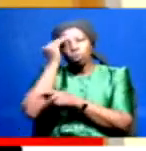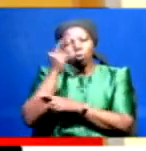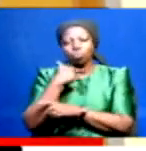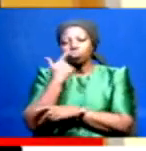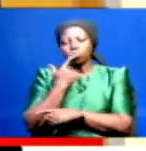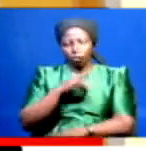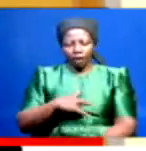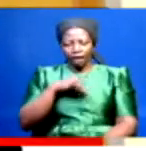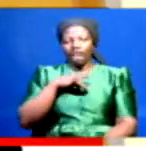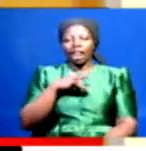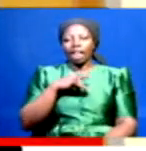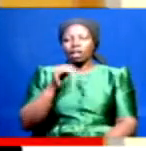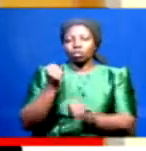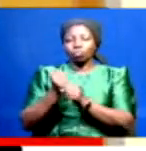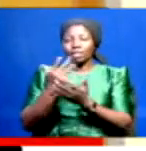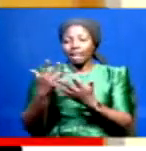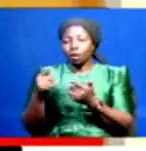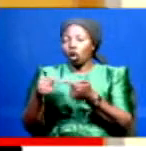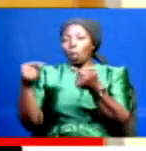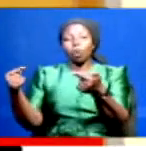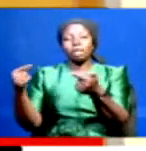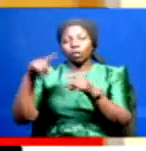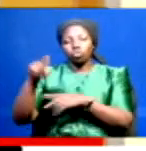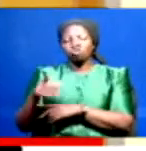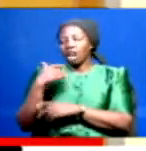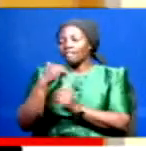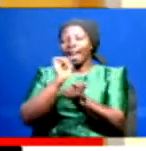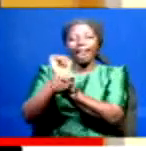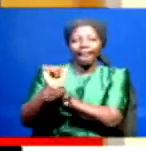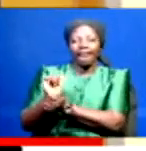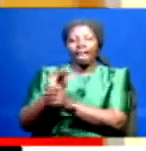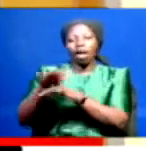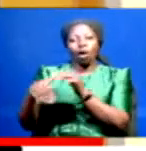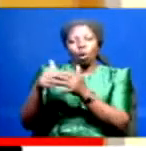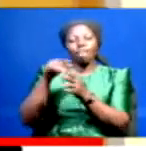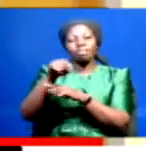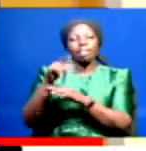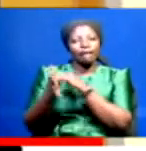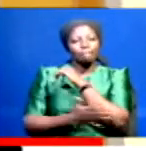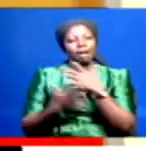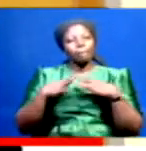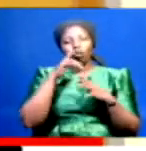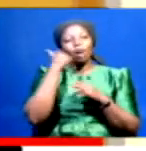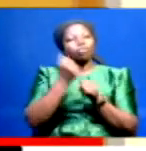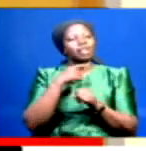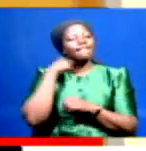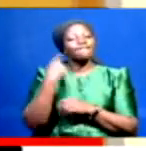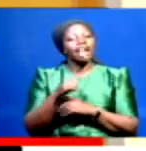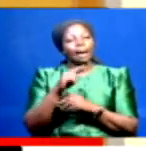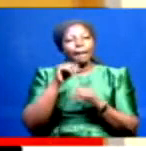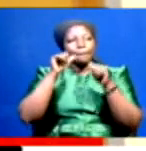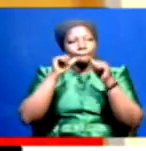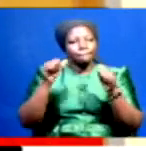feel is doing something contrary. We should have arrested all these crooks who are doing funny miracles, who are